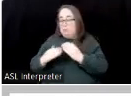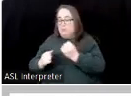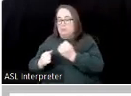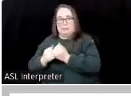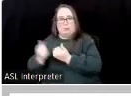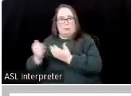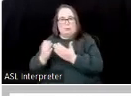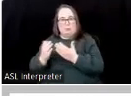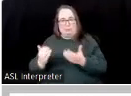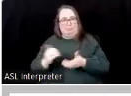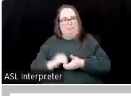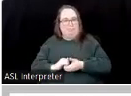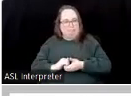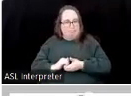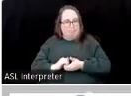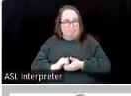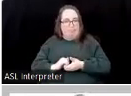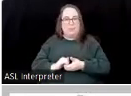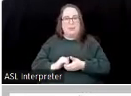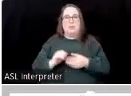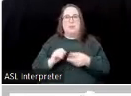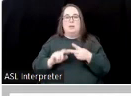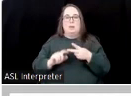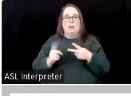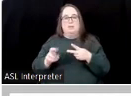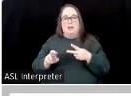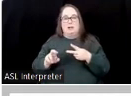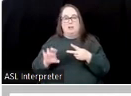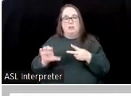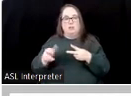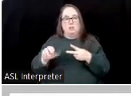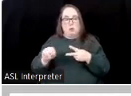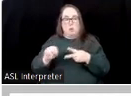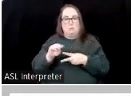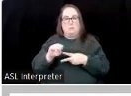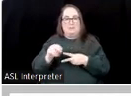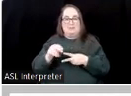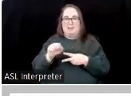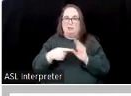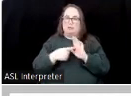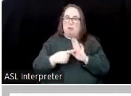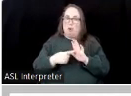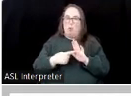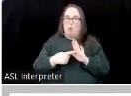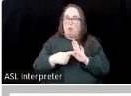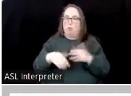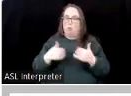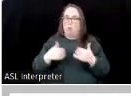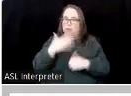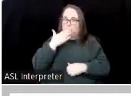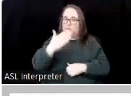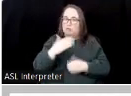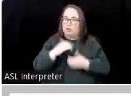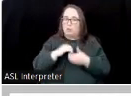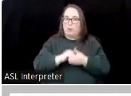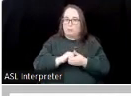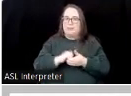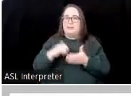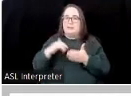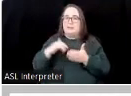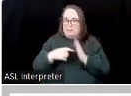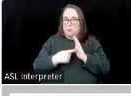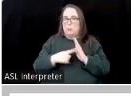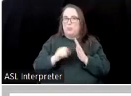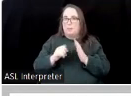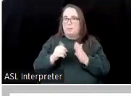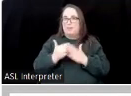service agencies. Dr. Cho and Ms. Harris exemplify the type of partnership and cooperation that studies show provide the